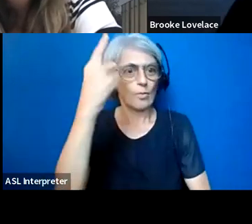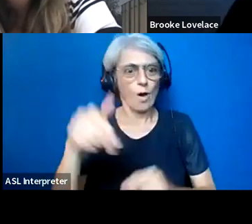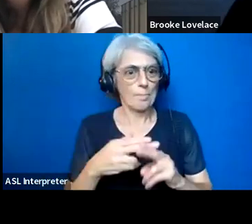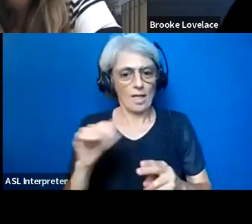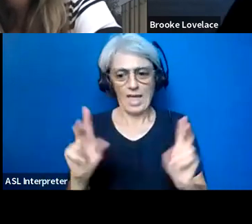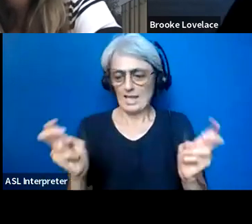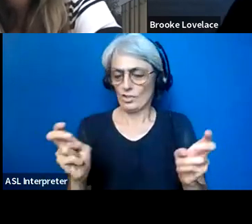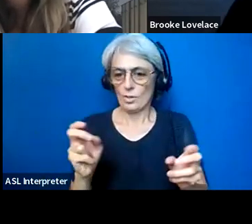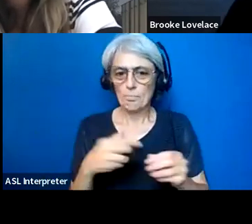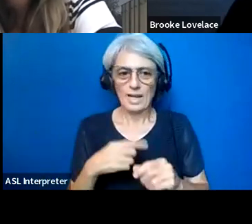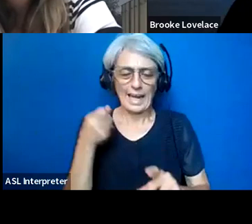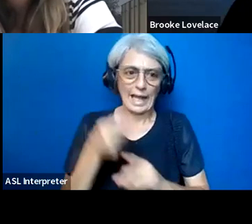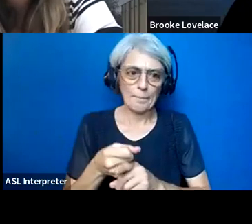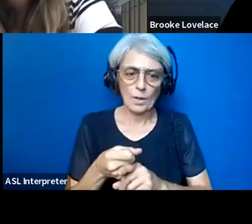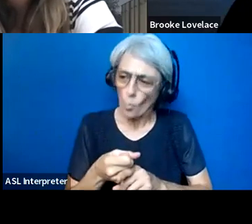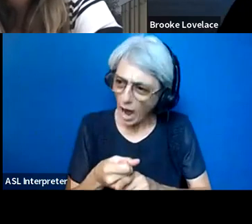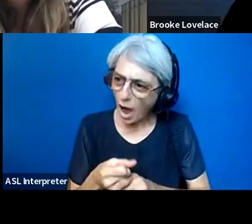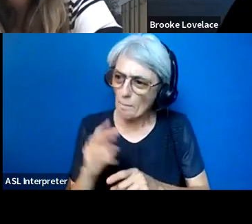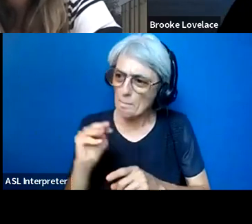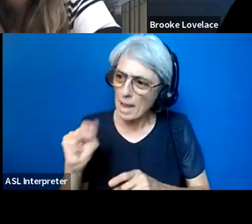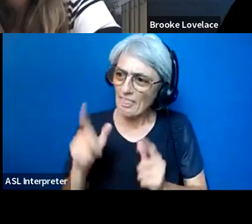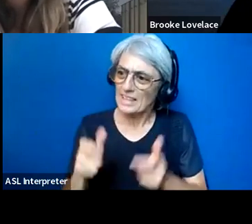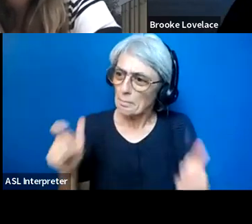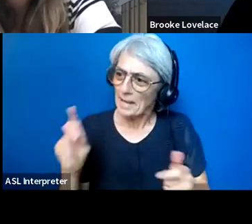deal. Anyway, thank you. Yep.